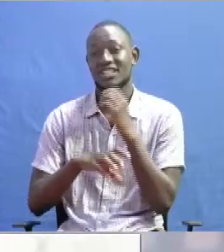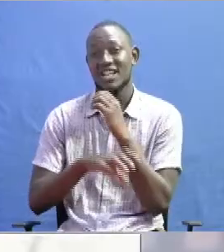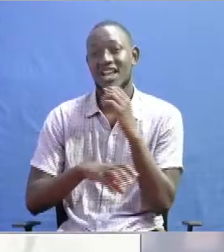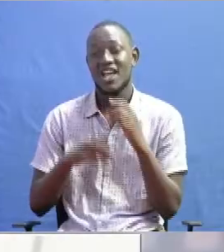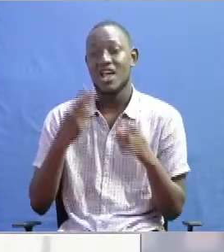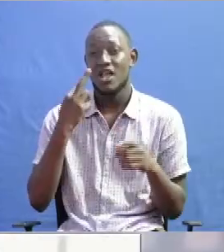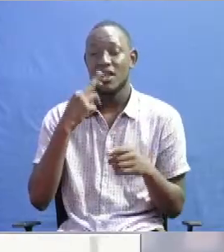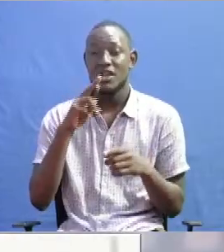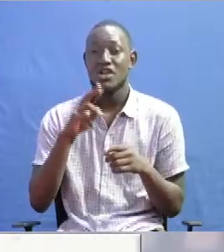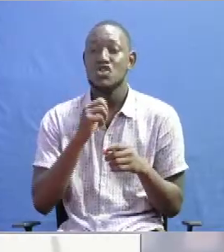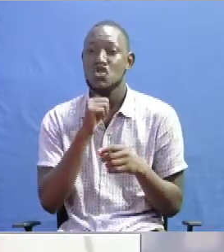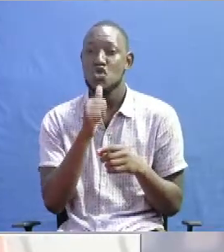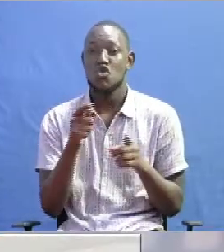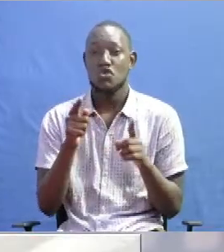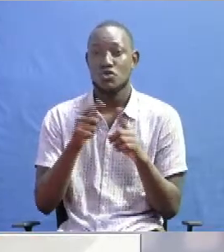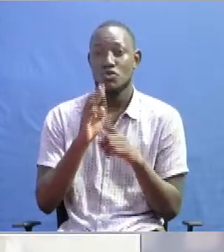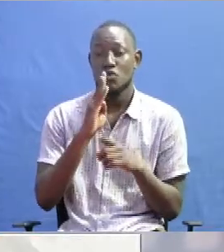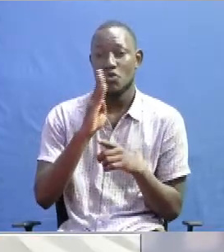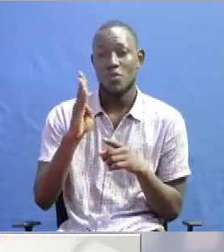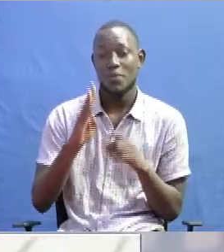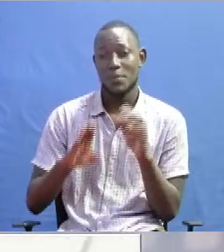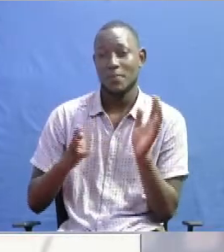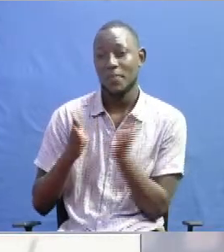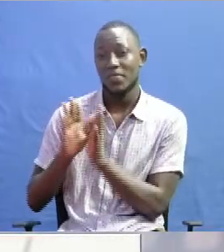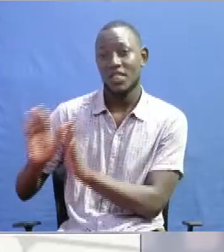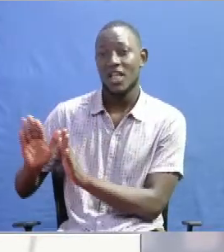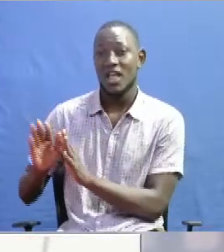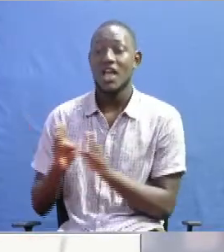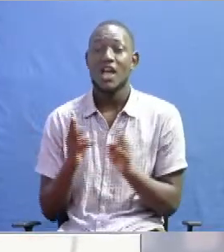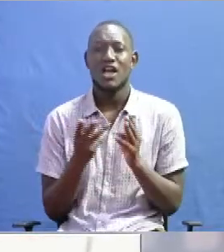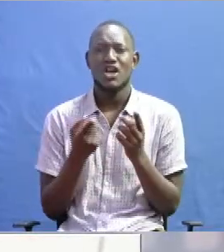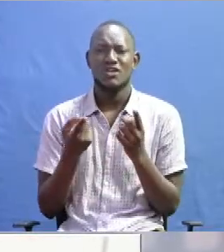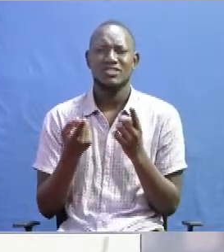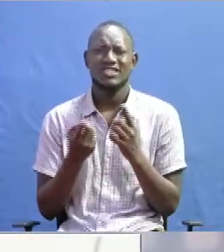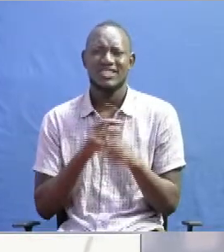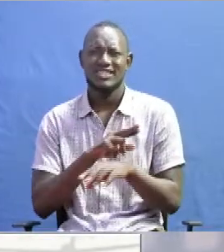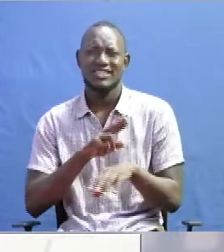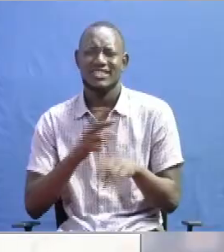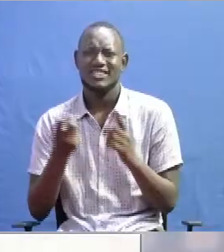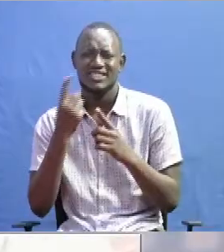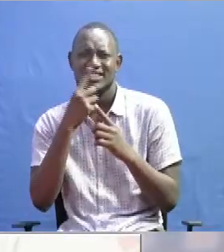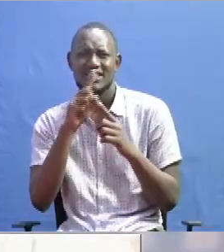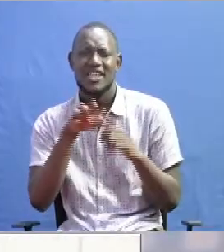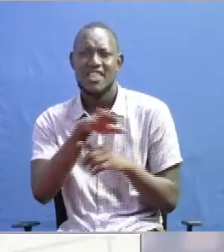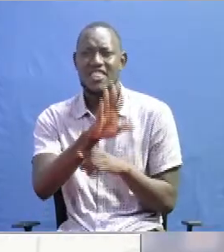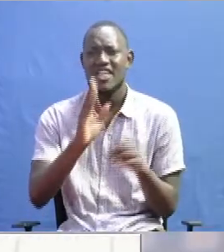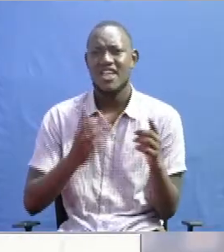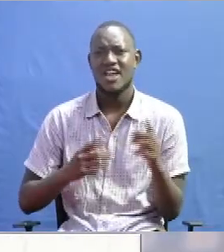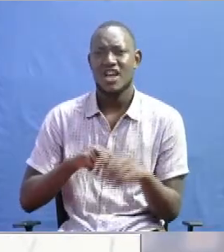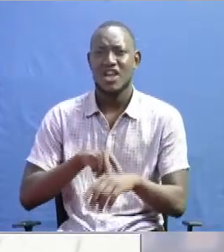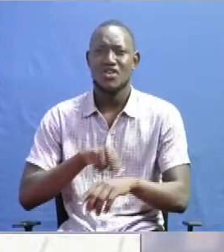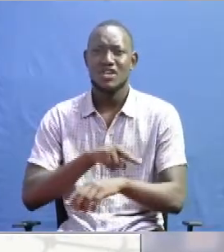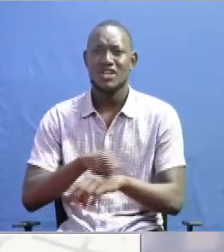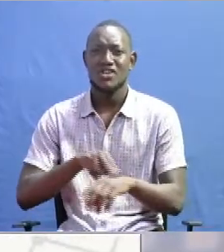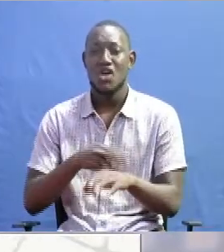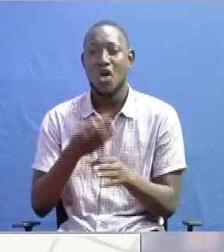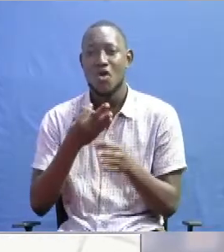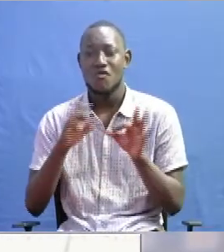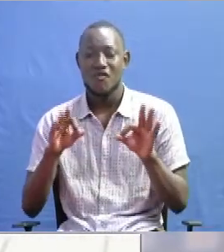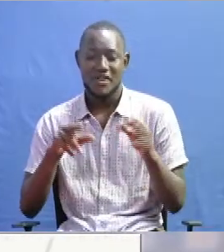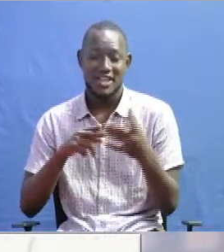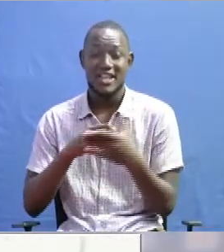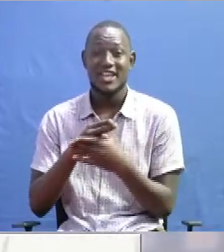discriminated against based on their nationality. This includes allowing visa-free entry, free movement within